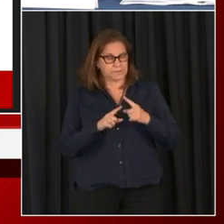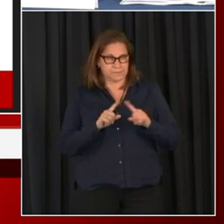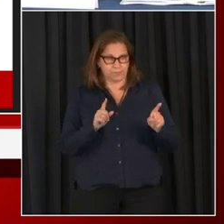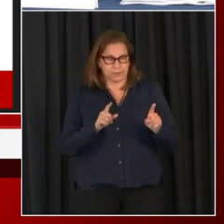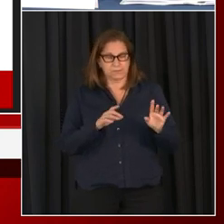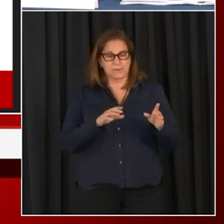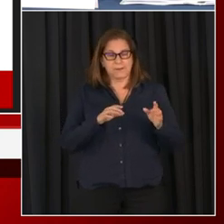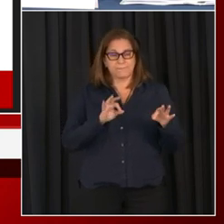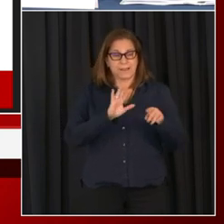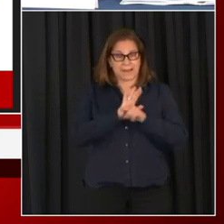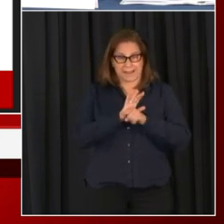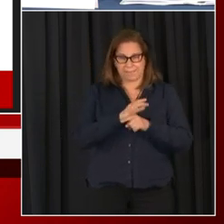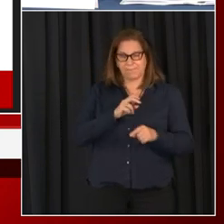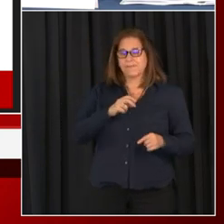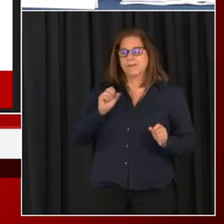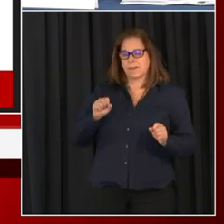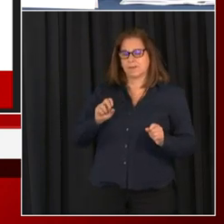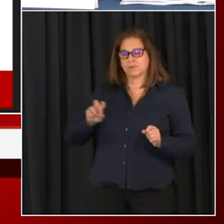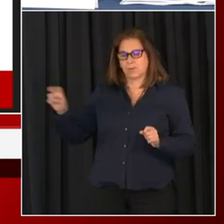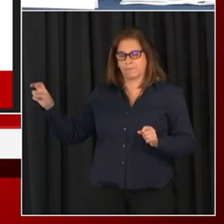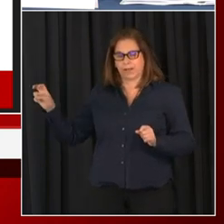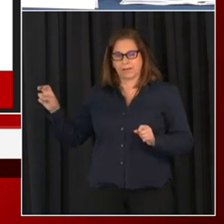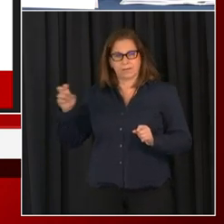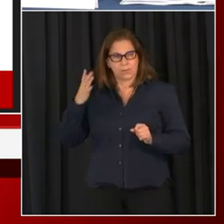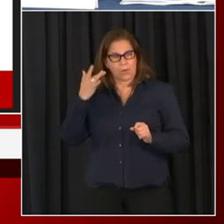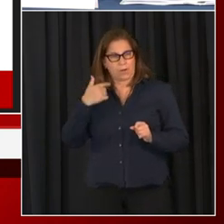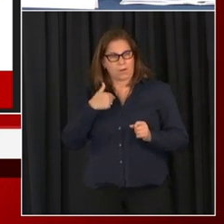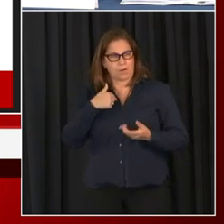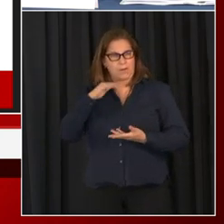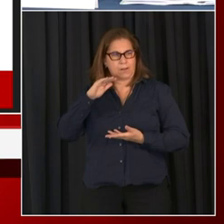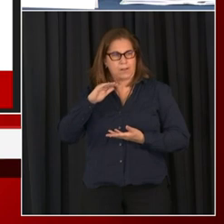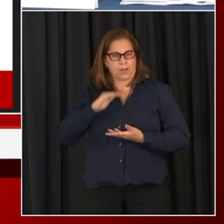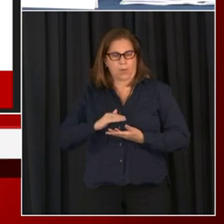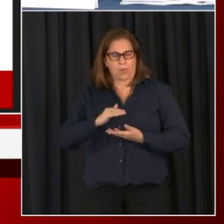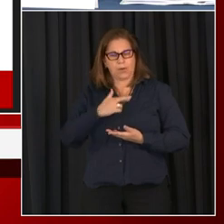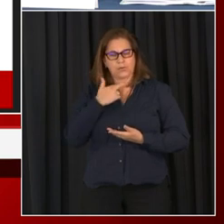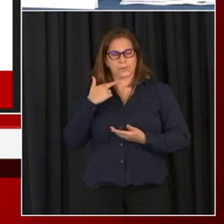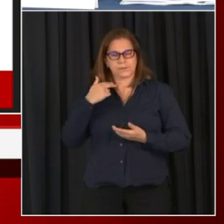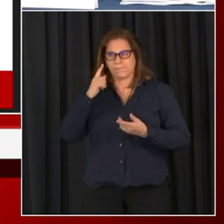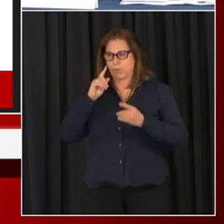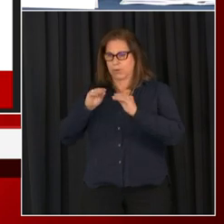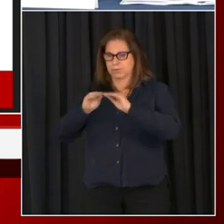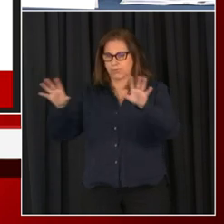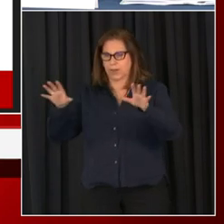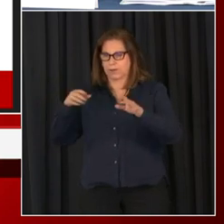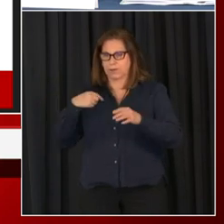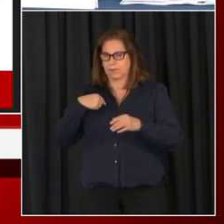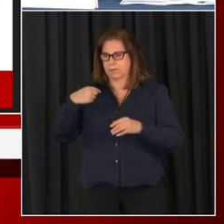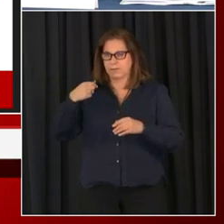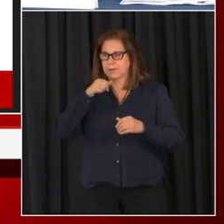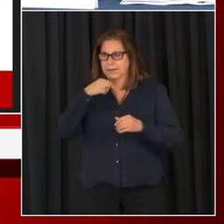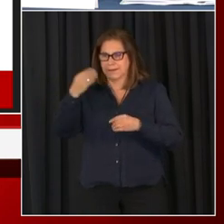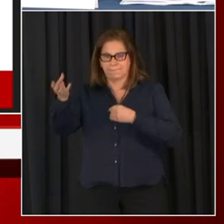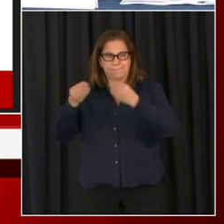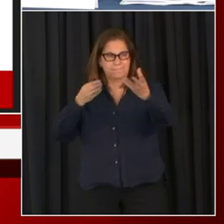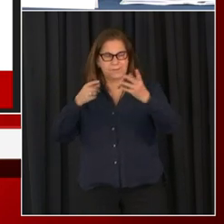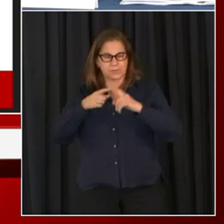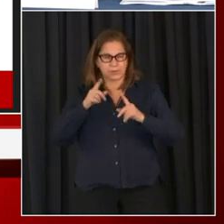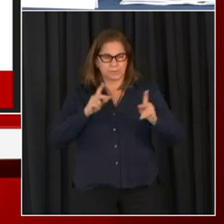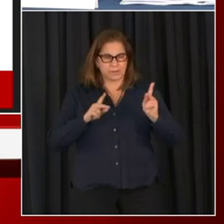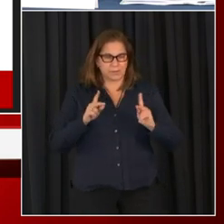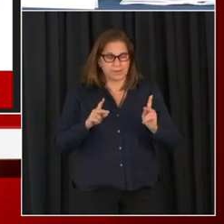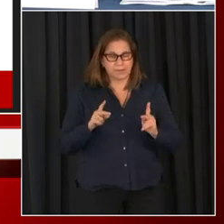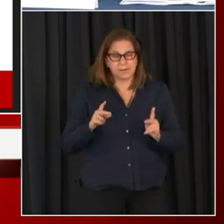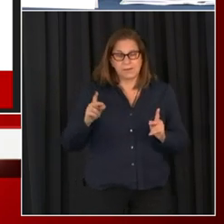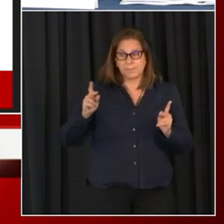other jurisdictions, they have the potential to bring cases to the District of Columbia. So these are all things that we can be mindful of to help